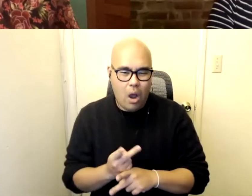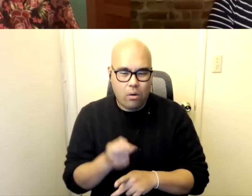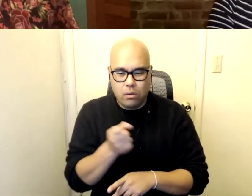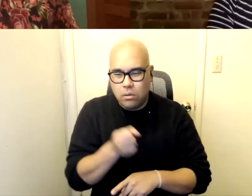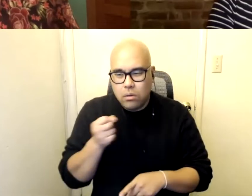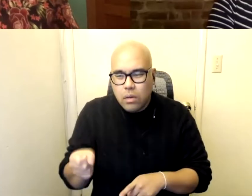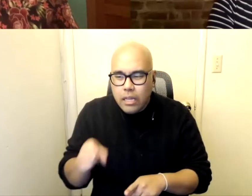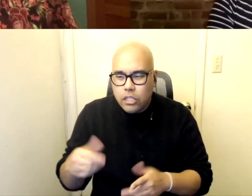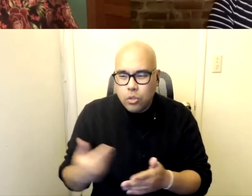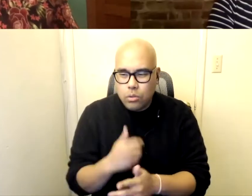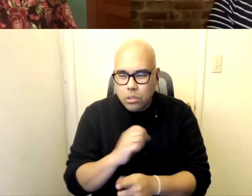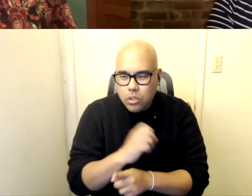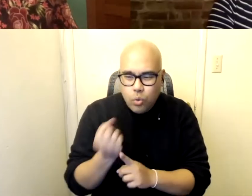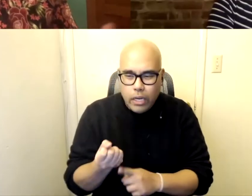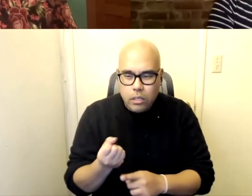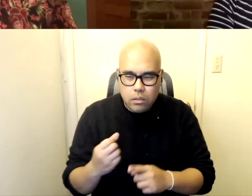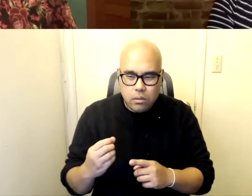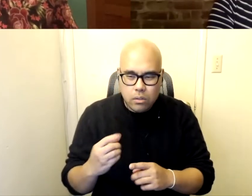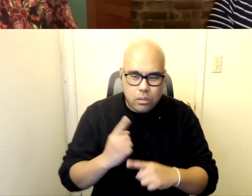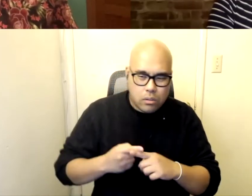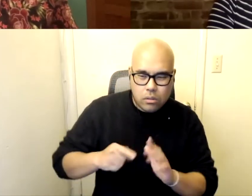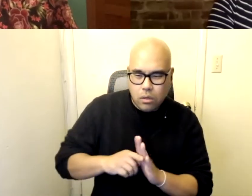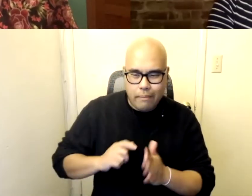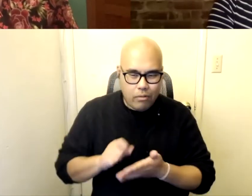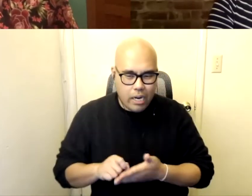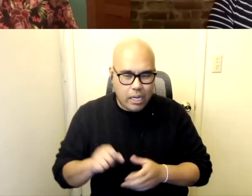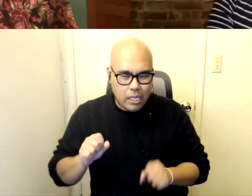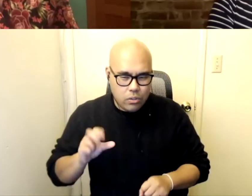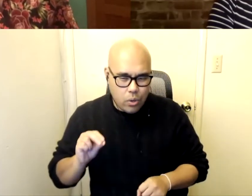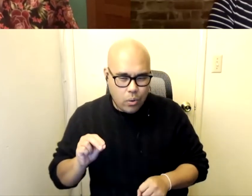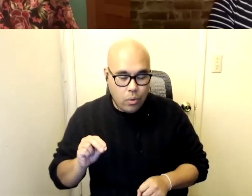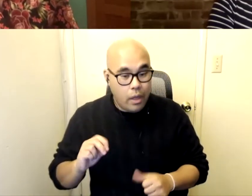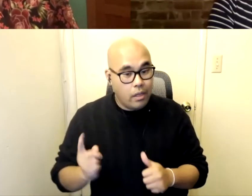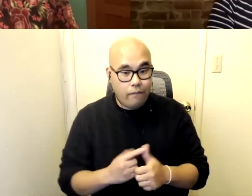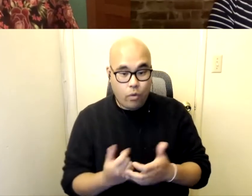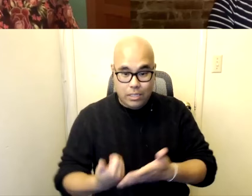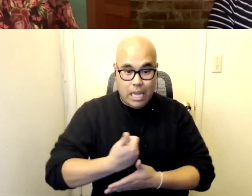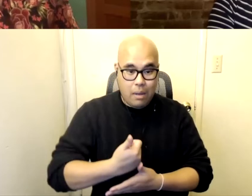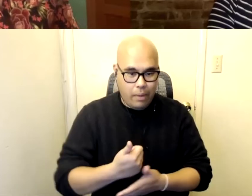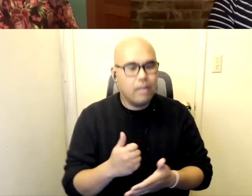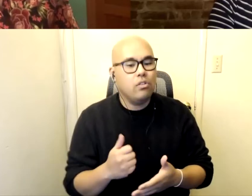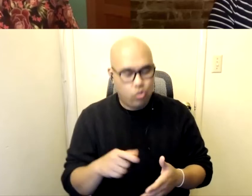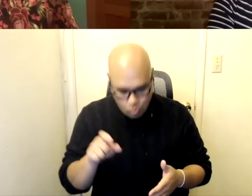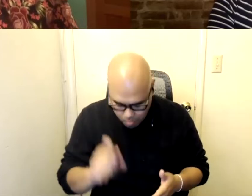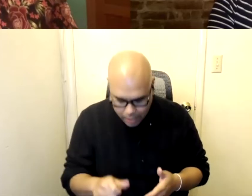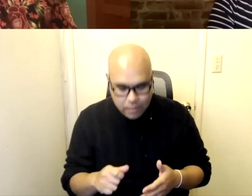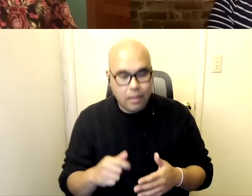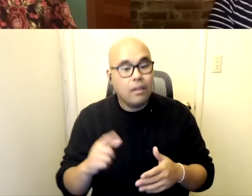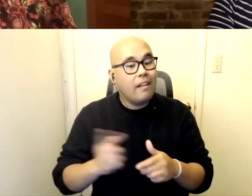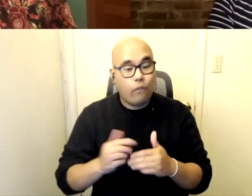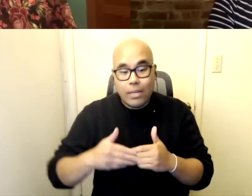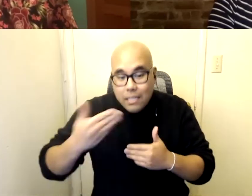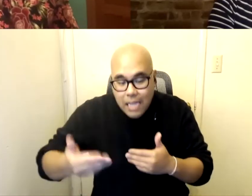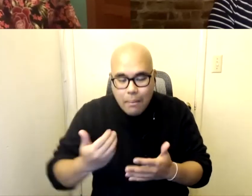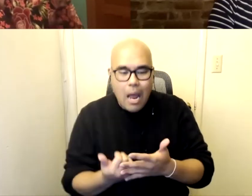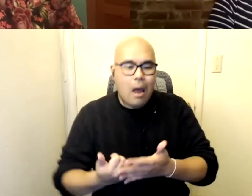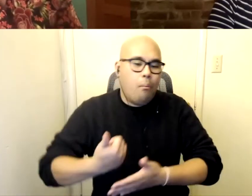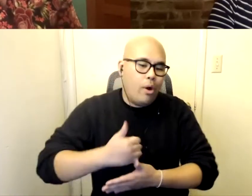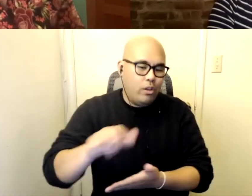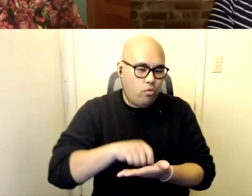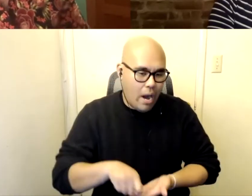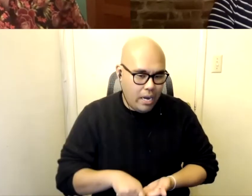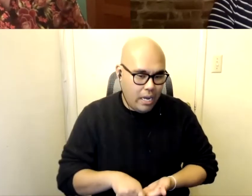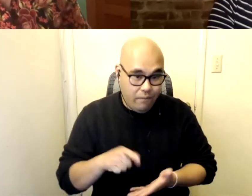not. I mean, the first step, though, would be to prioritize your writing. If you want to get writing done in your life,